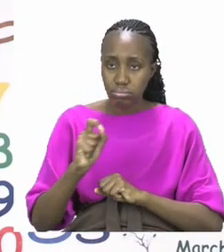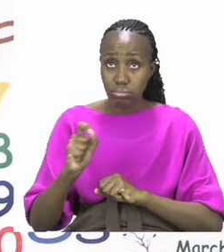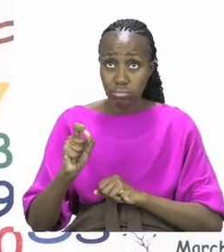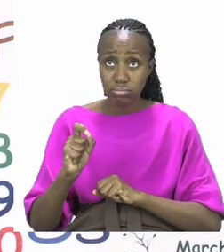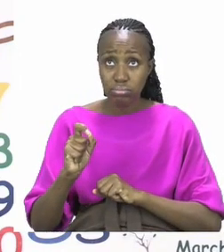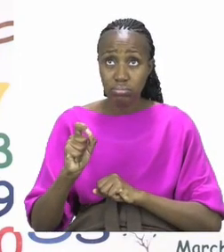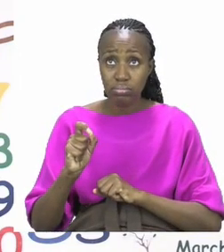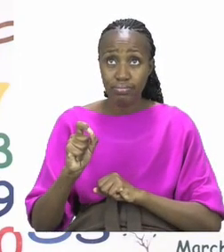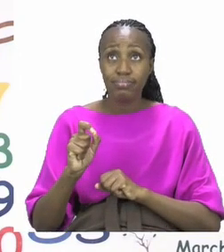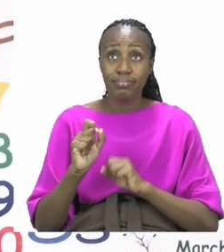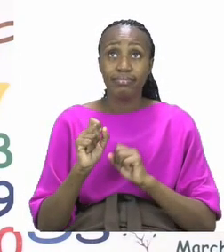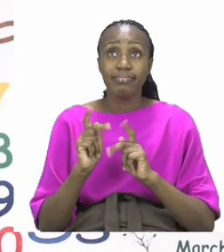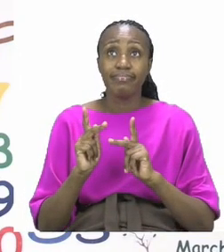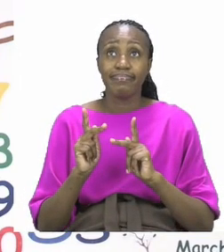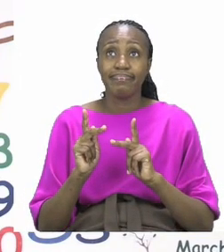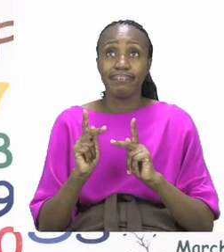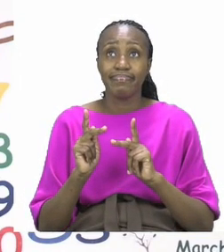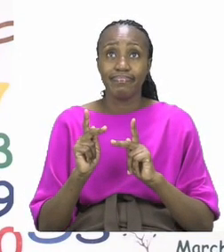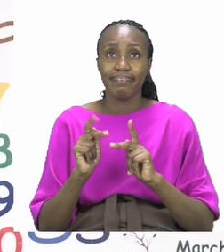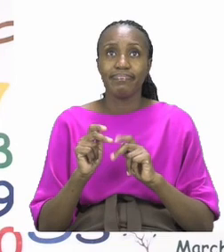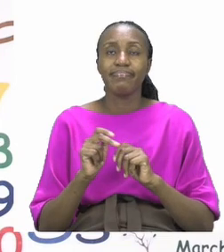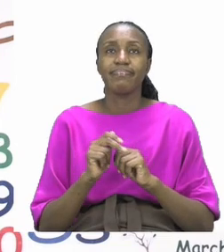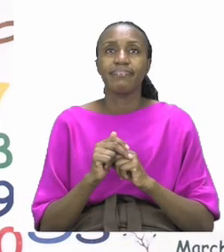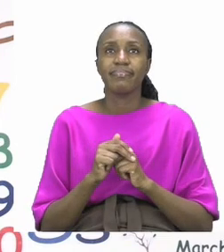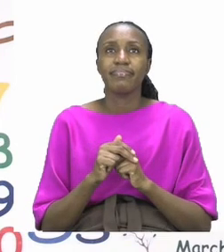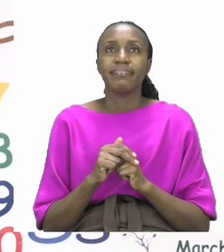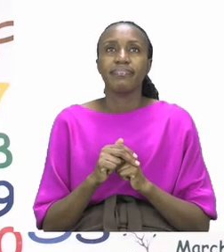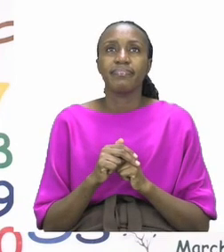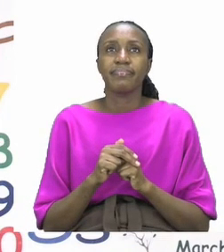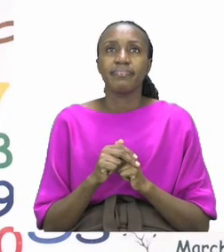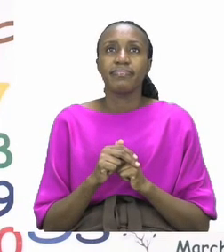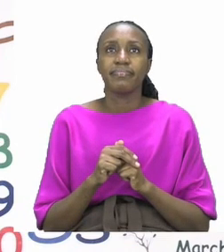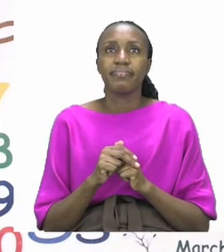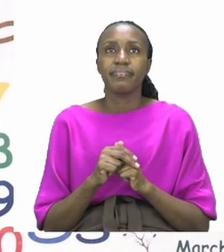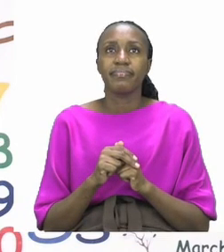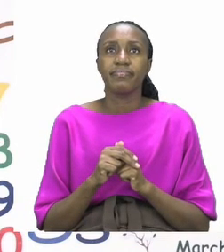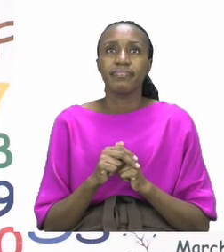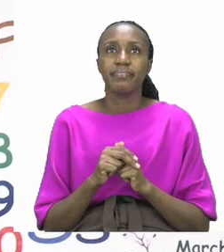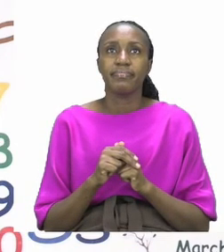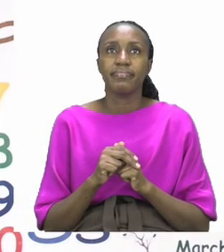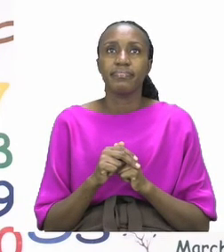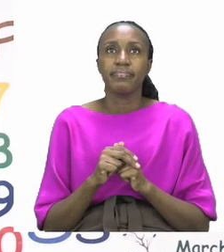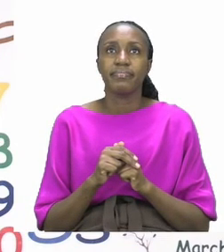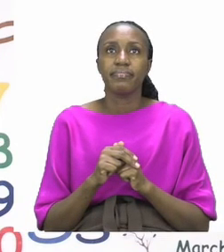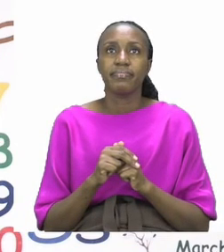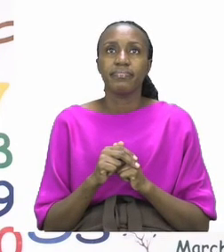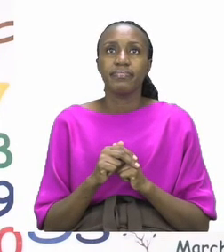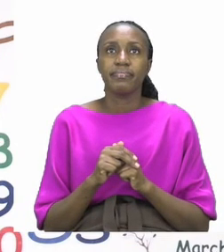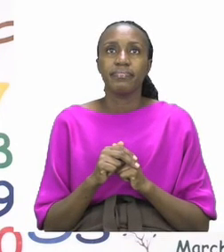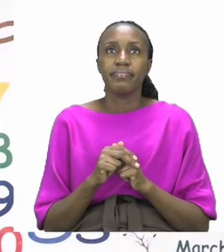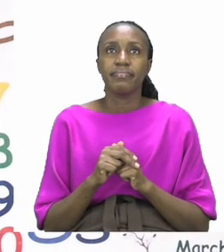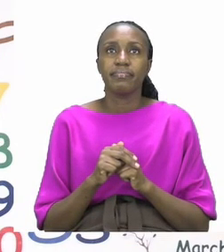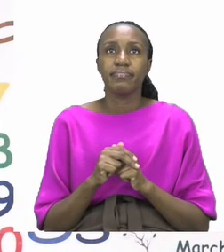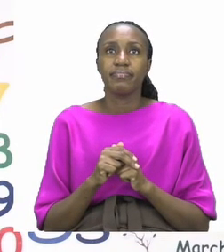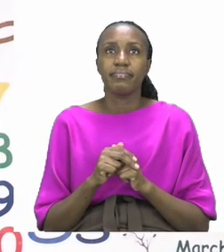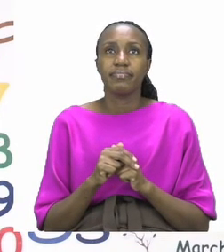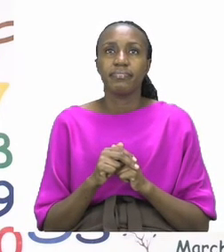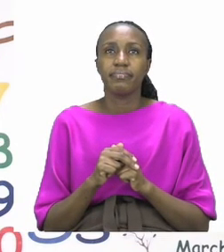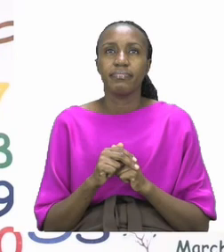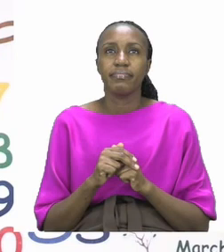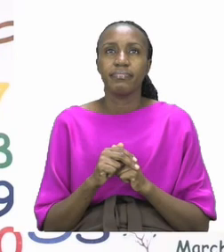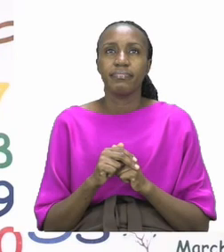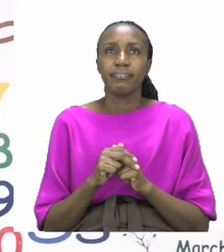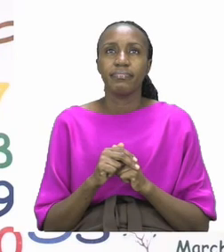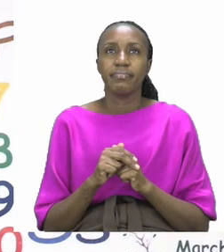you press down hard. Don't forget which directions you need to go for letters.